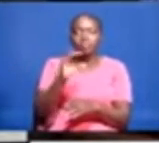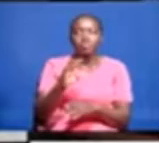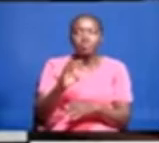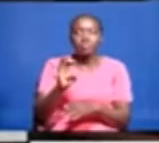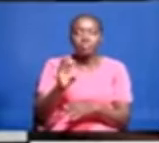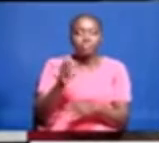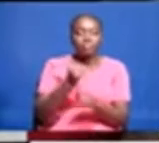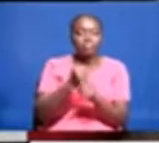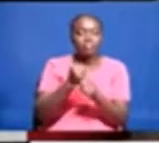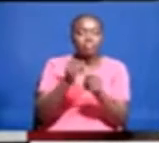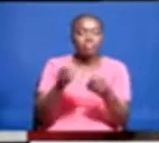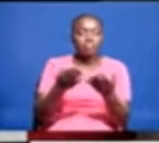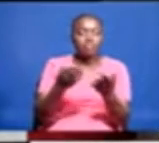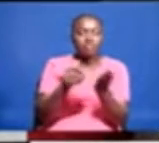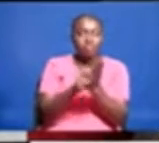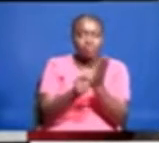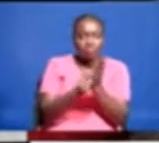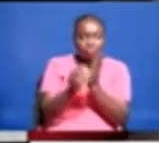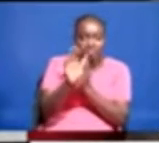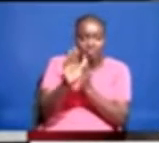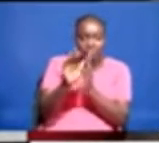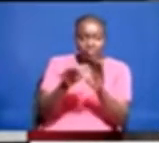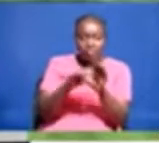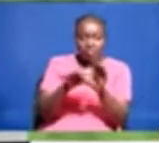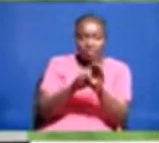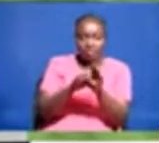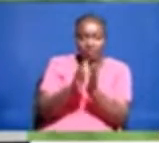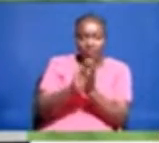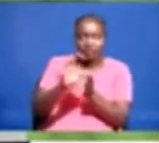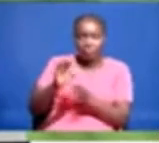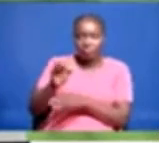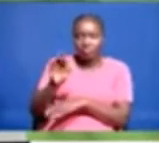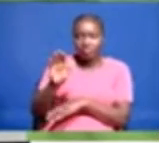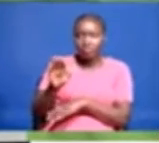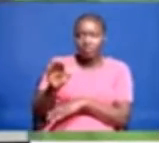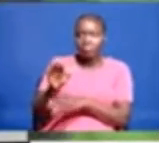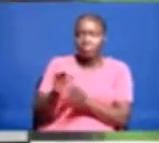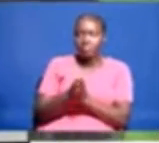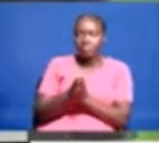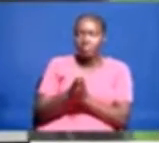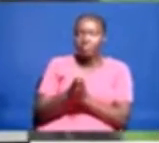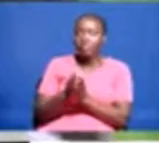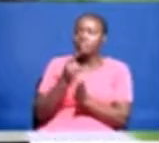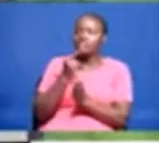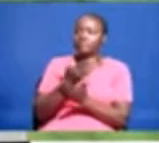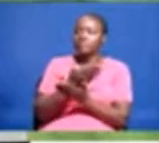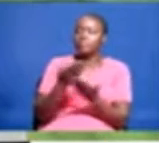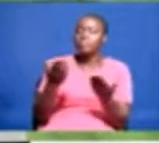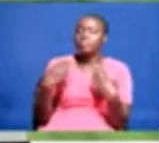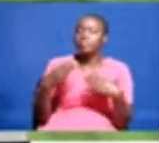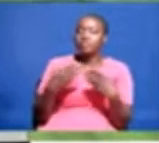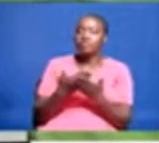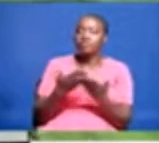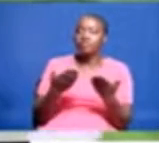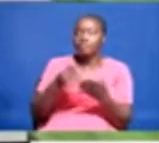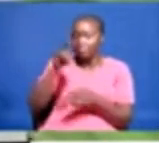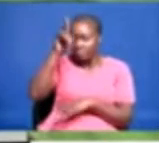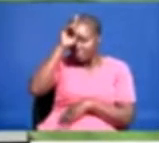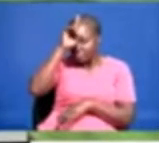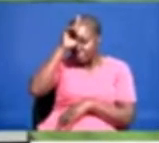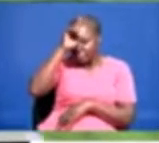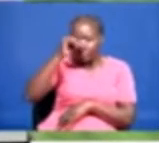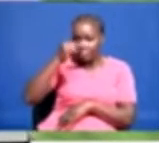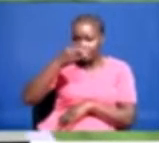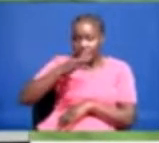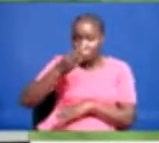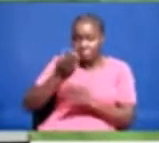deliver his manifesto to the members of his constituency. But I want to assure the people of Kitui Rural are going to